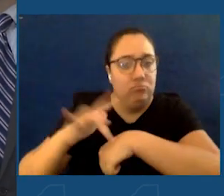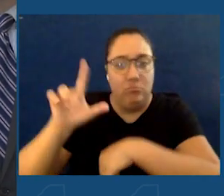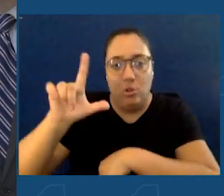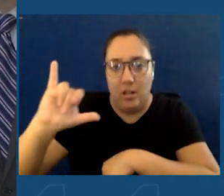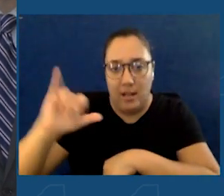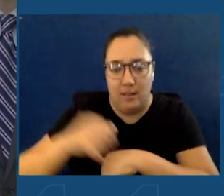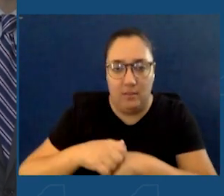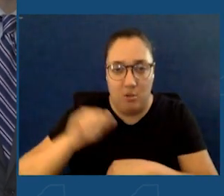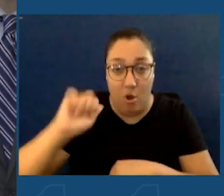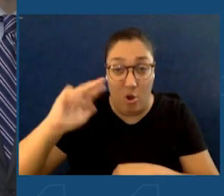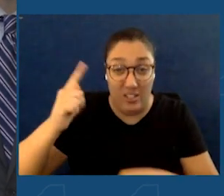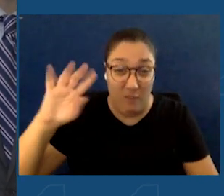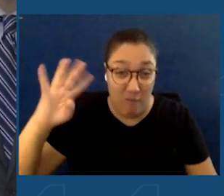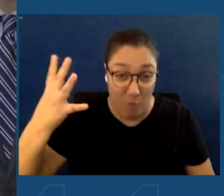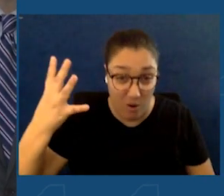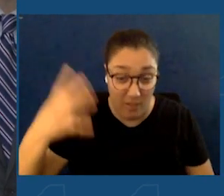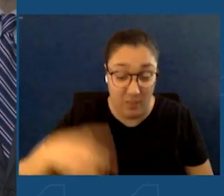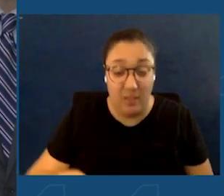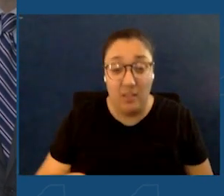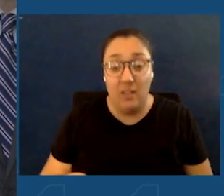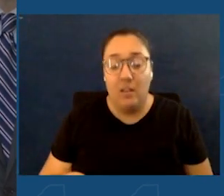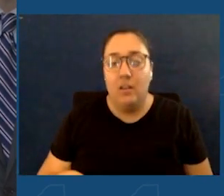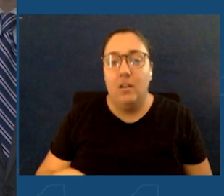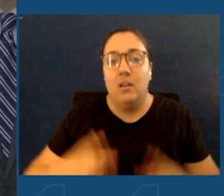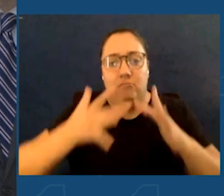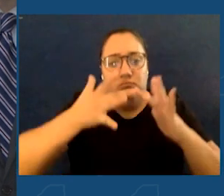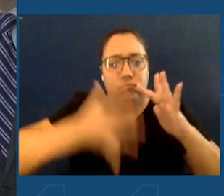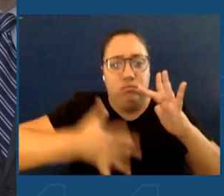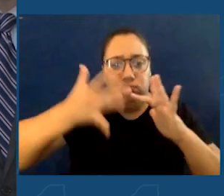4th. Peak power outages, almost 1 million.